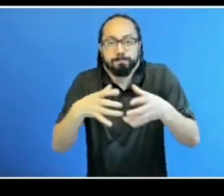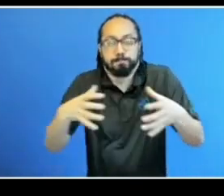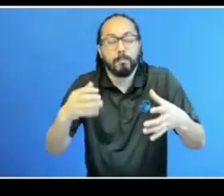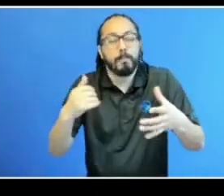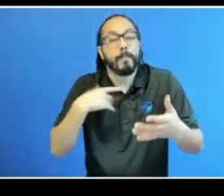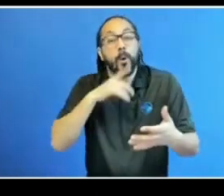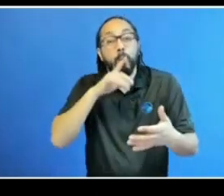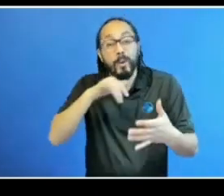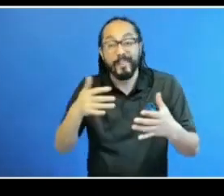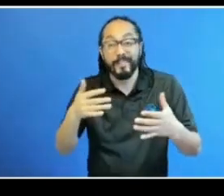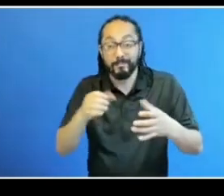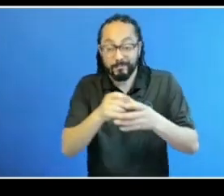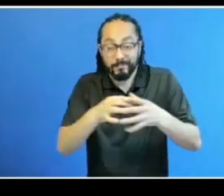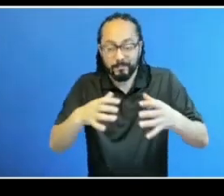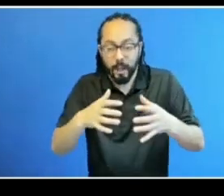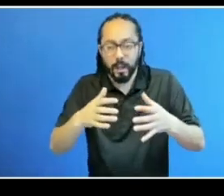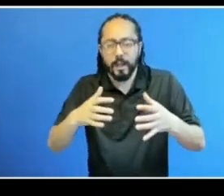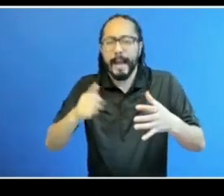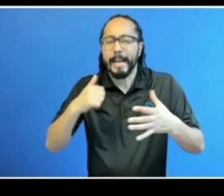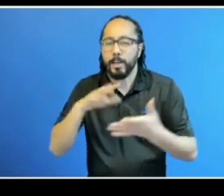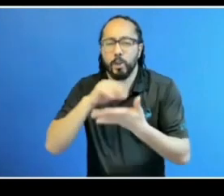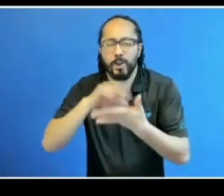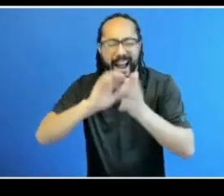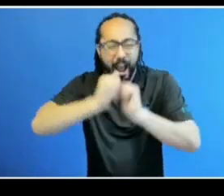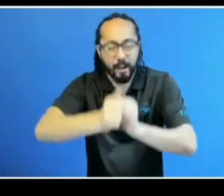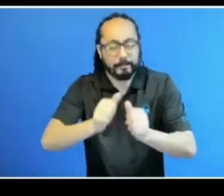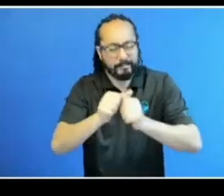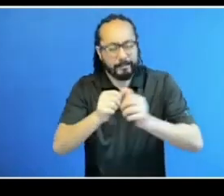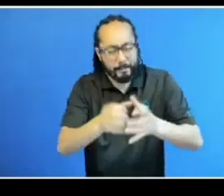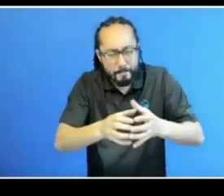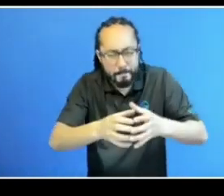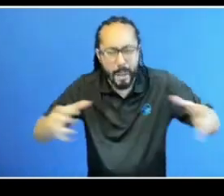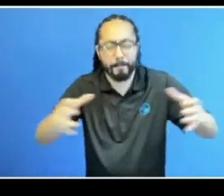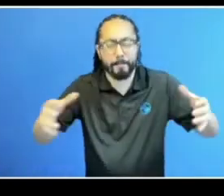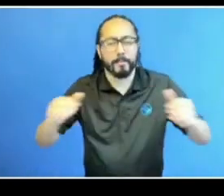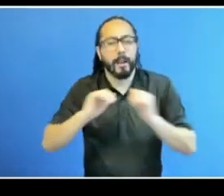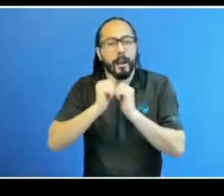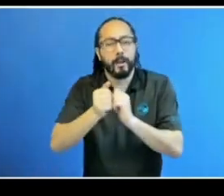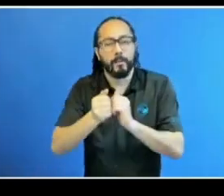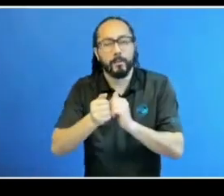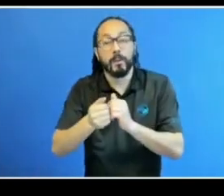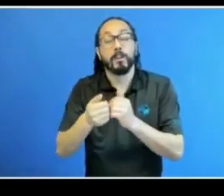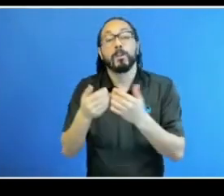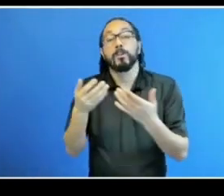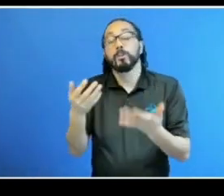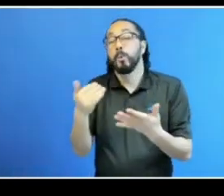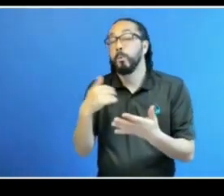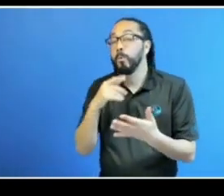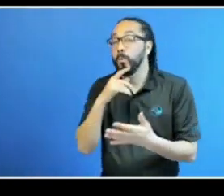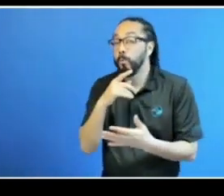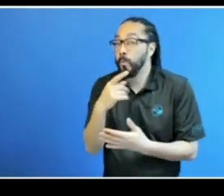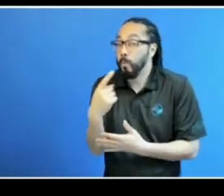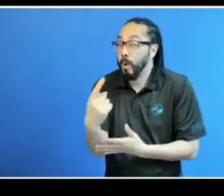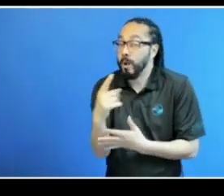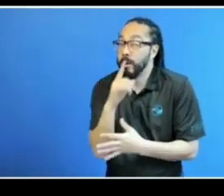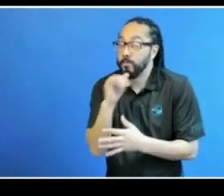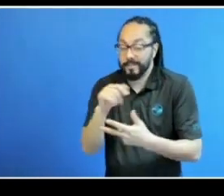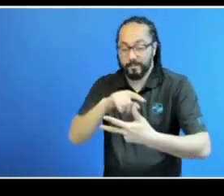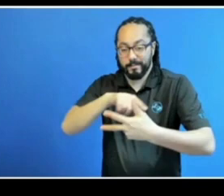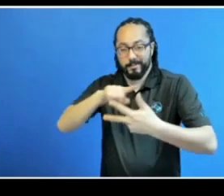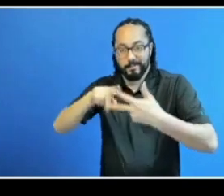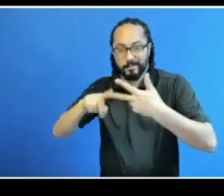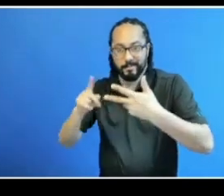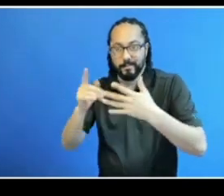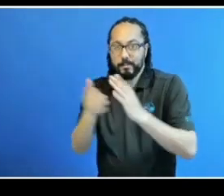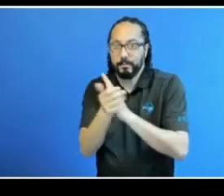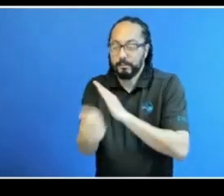this thing up and running. And so I would say one of the essential skills that I